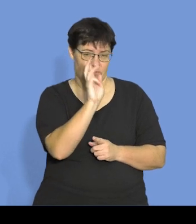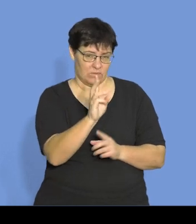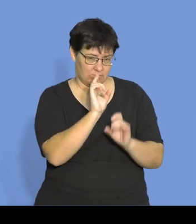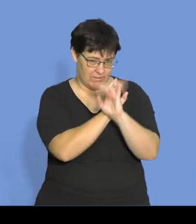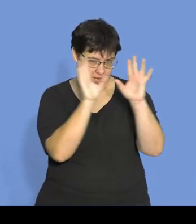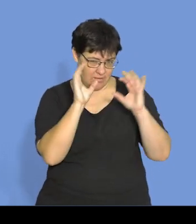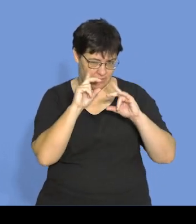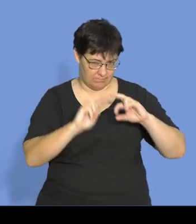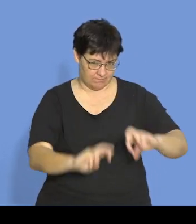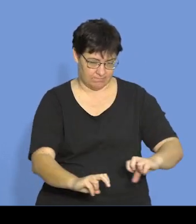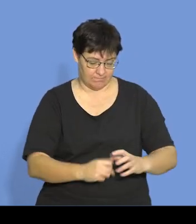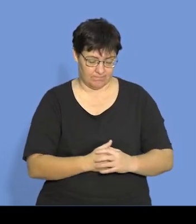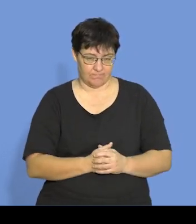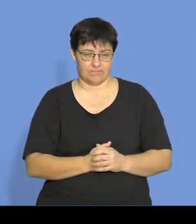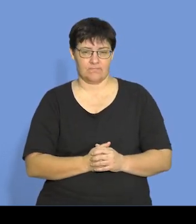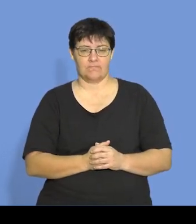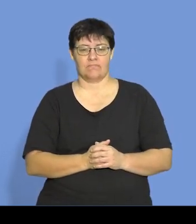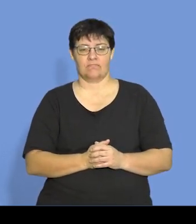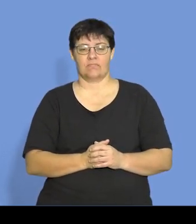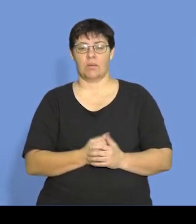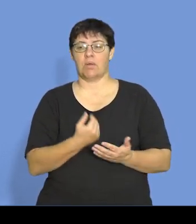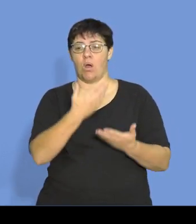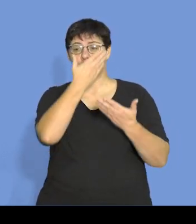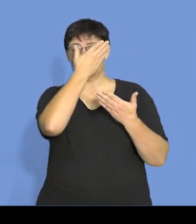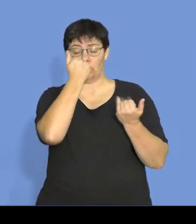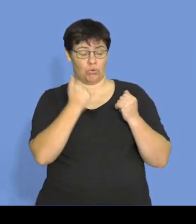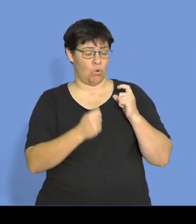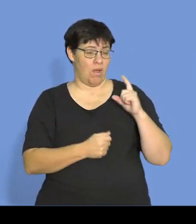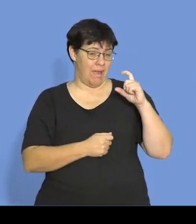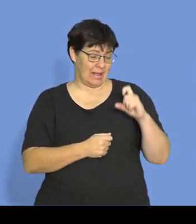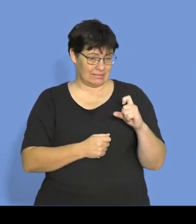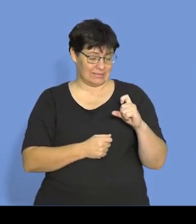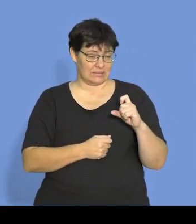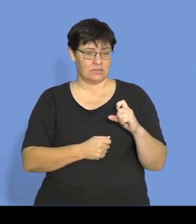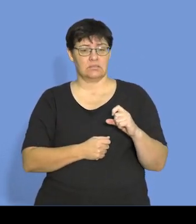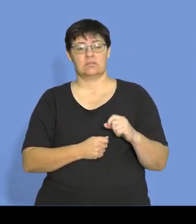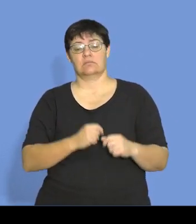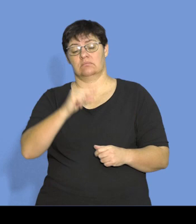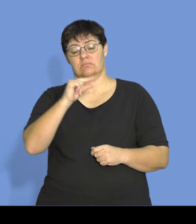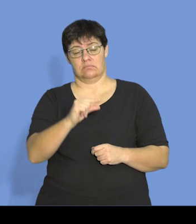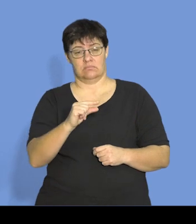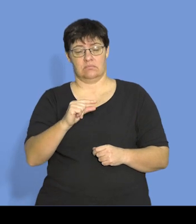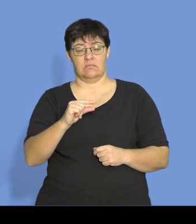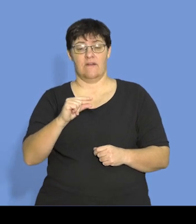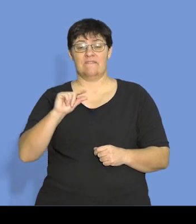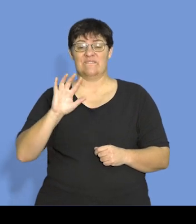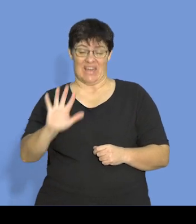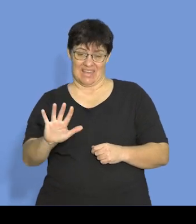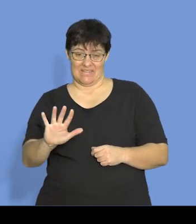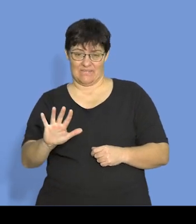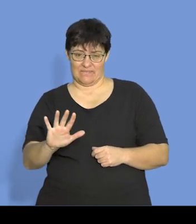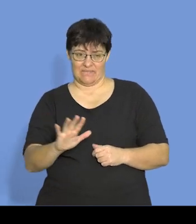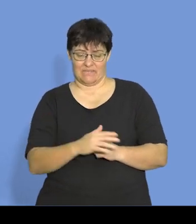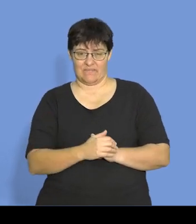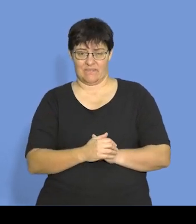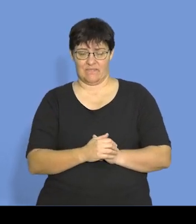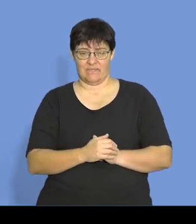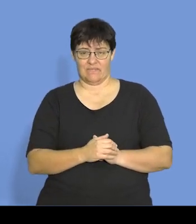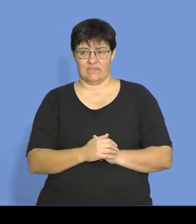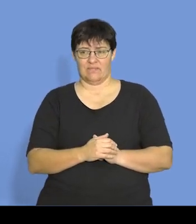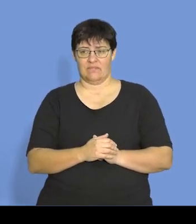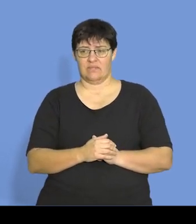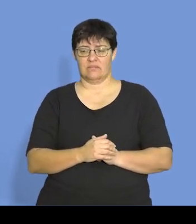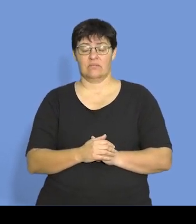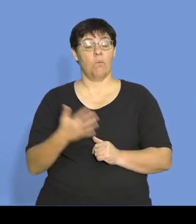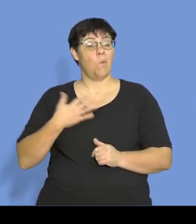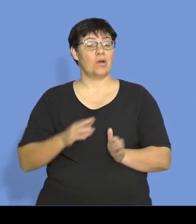stage. Now, if I have an unknown is greater than 5, which is the same as x greater than 5.